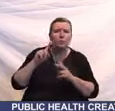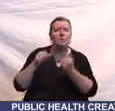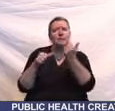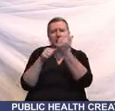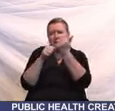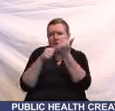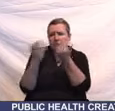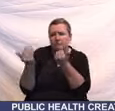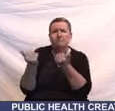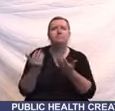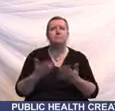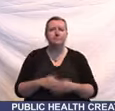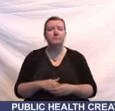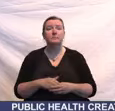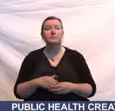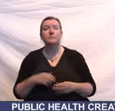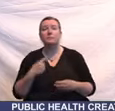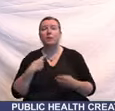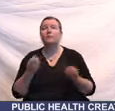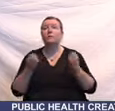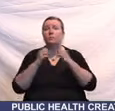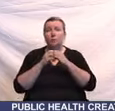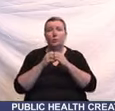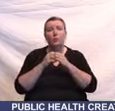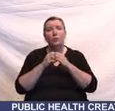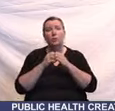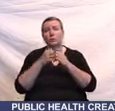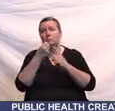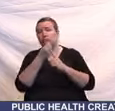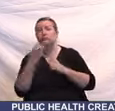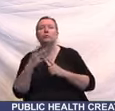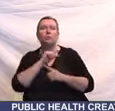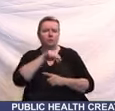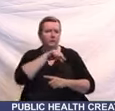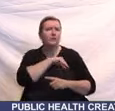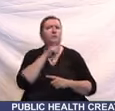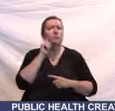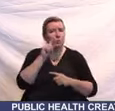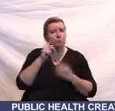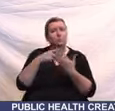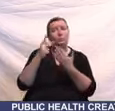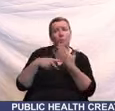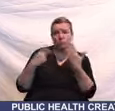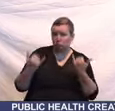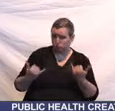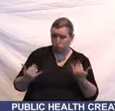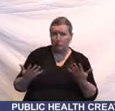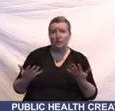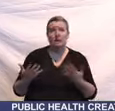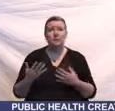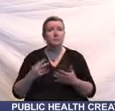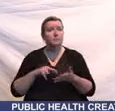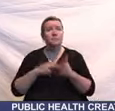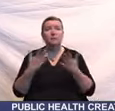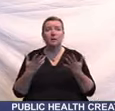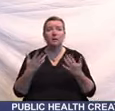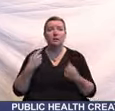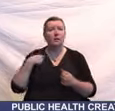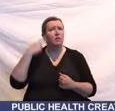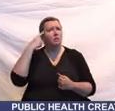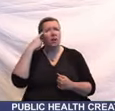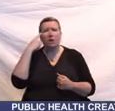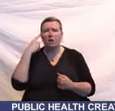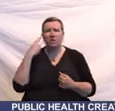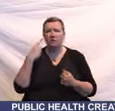with expanded income eligibility for some programs, you may be eligible for assistance even if you thought you were